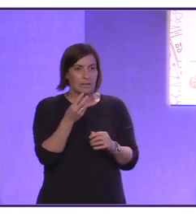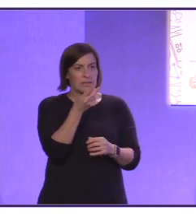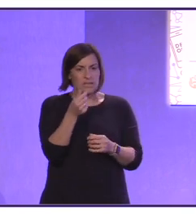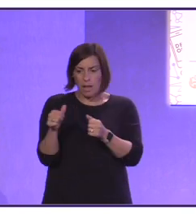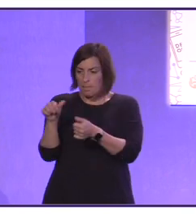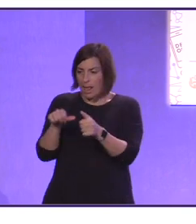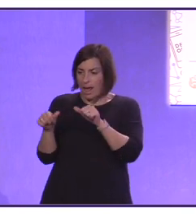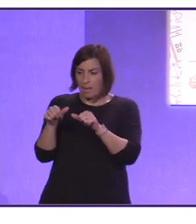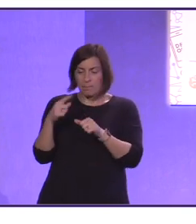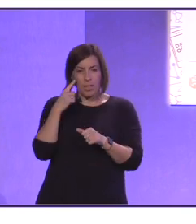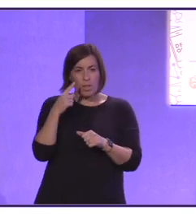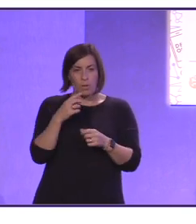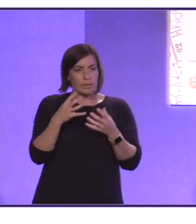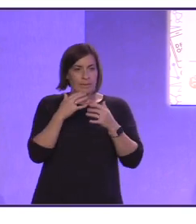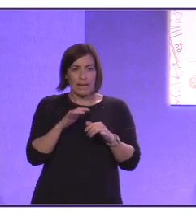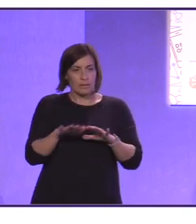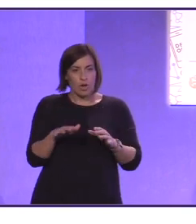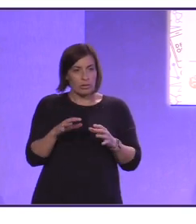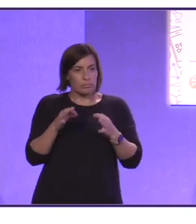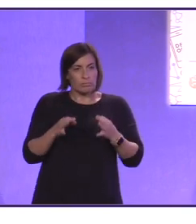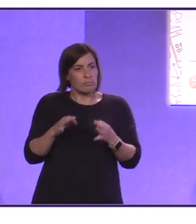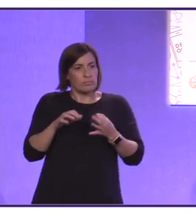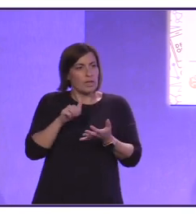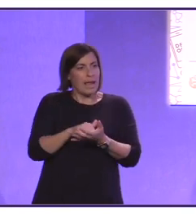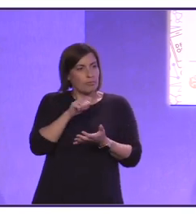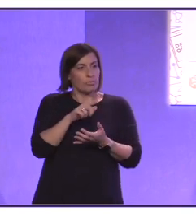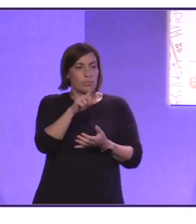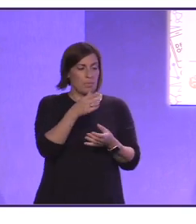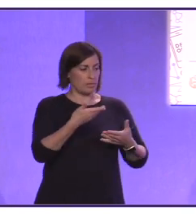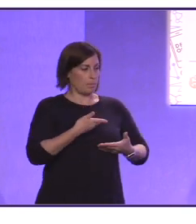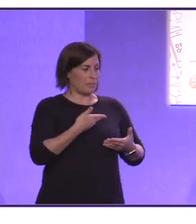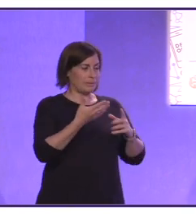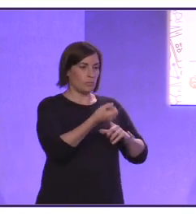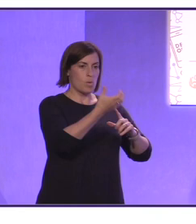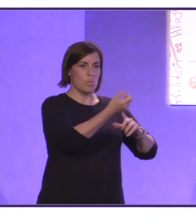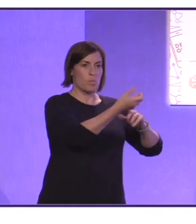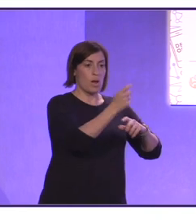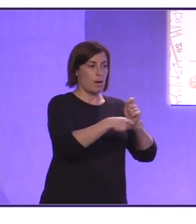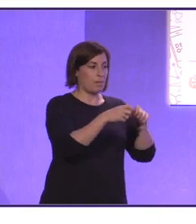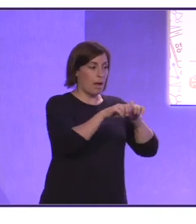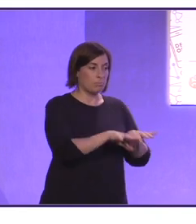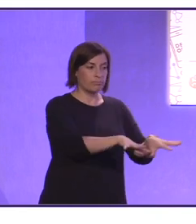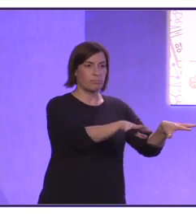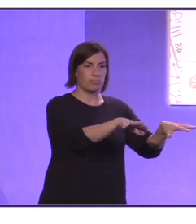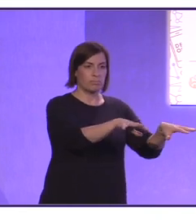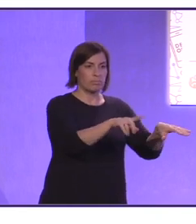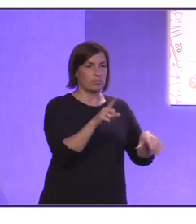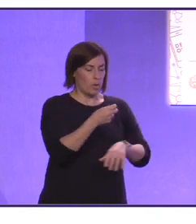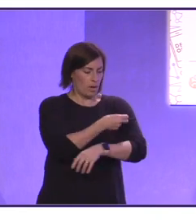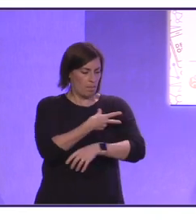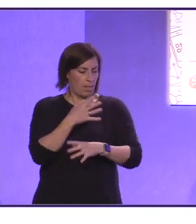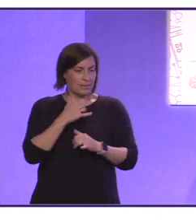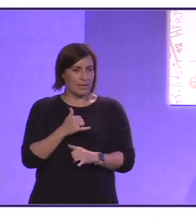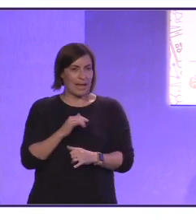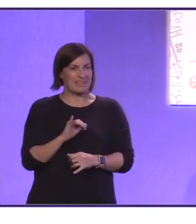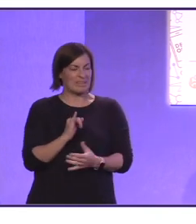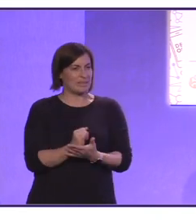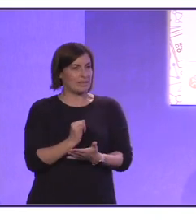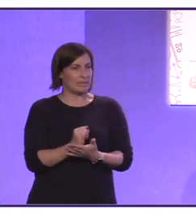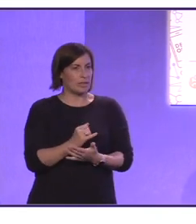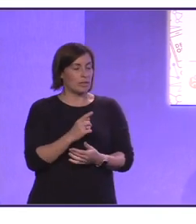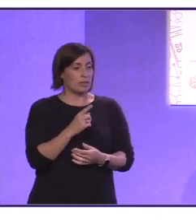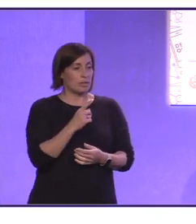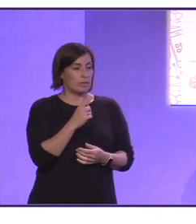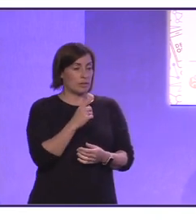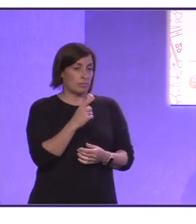that the testing was not accurate. And yet it was rolled out commercially, which would potentially mean, I'm not saying it happened, but it would